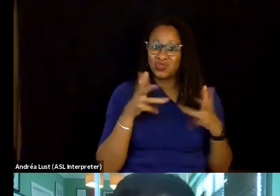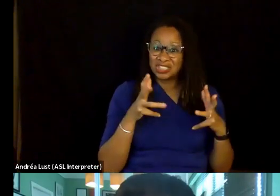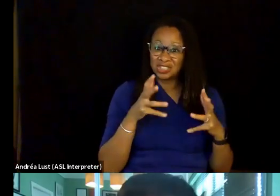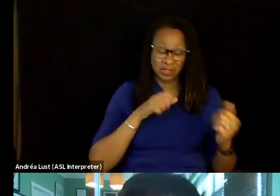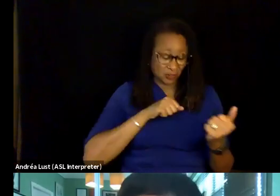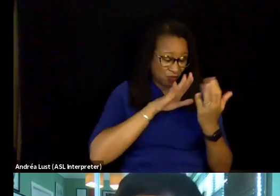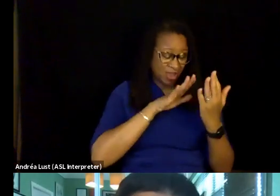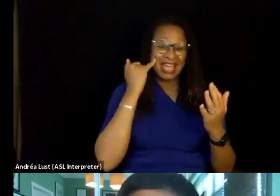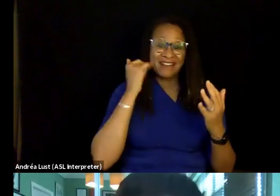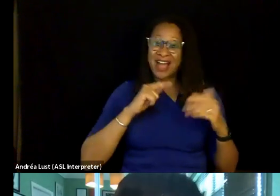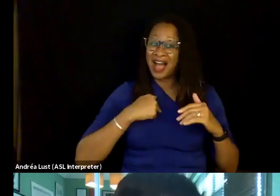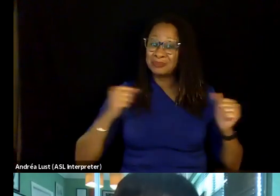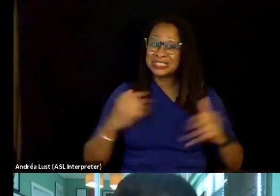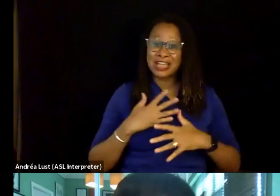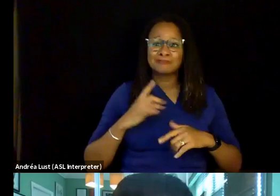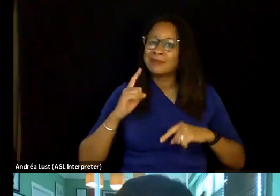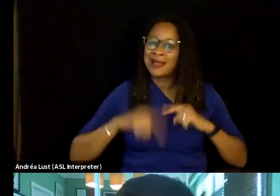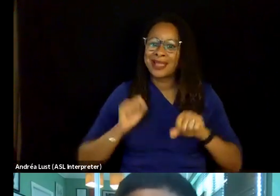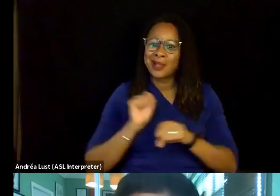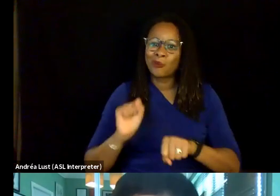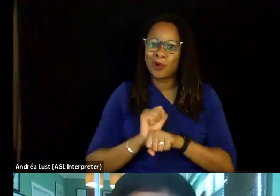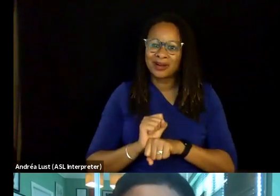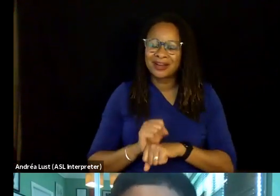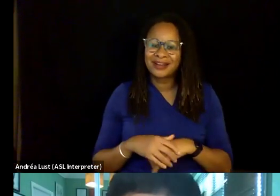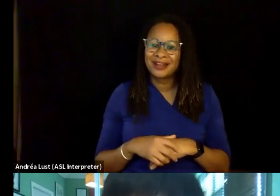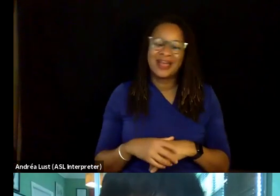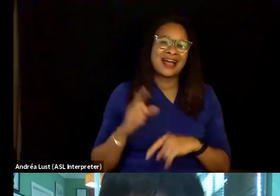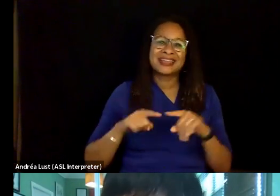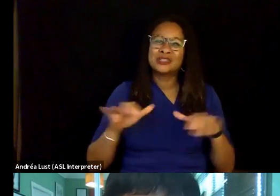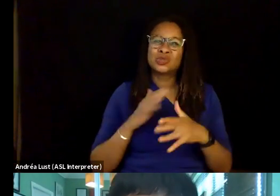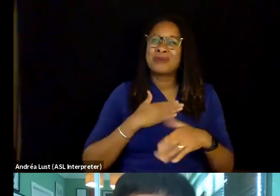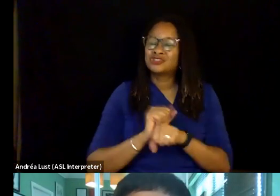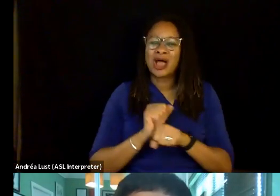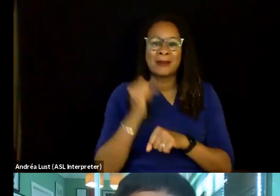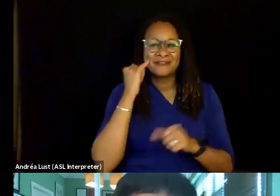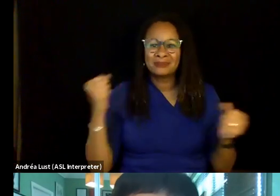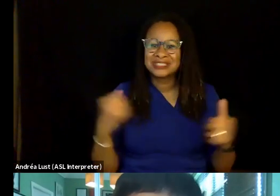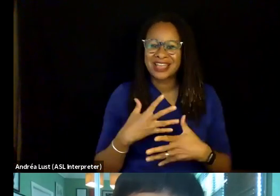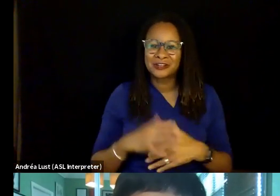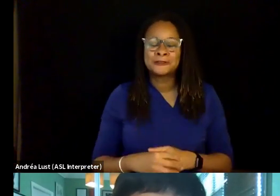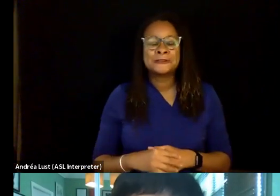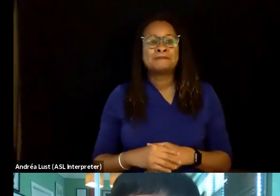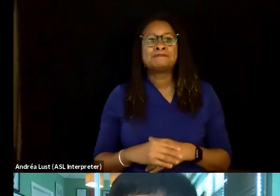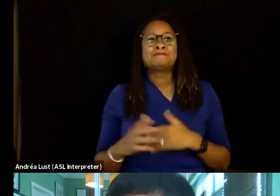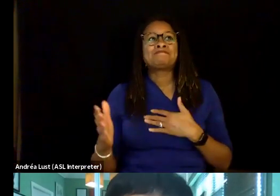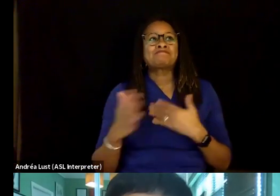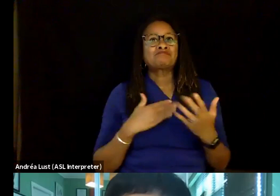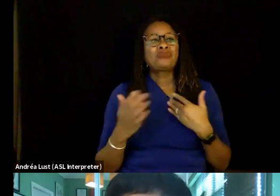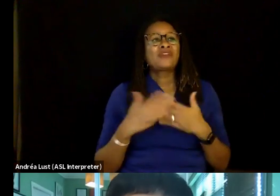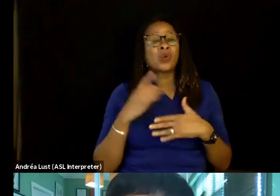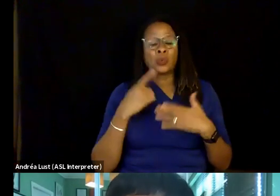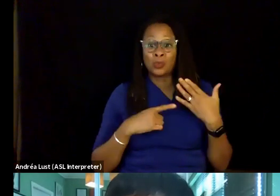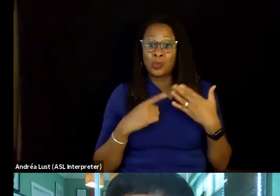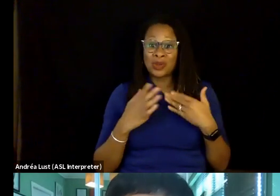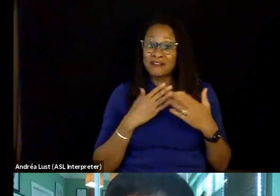I'm scared, I can't work. And I can't do my job if I'm scared. So whatever it is you're most afraid of, you have to